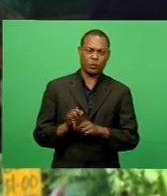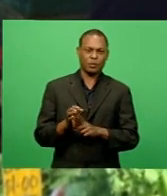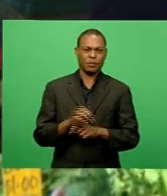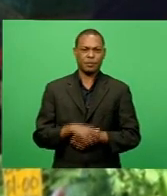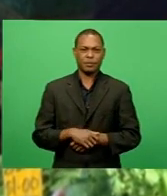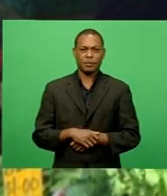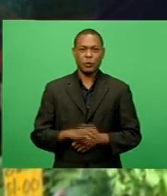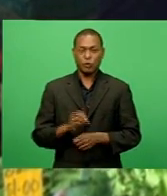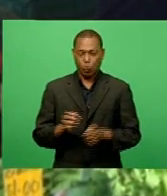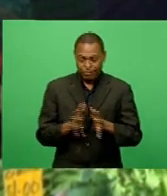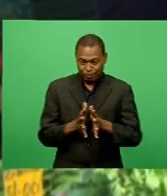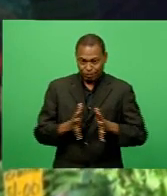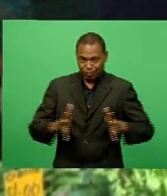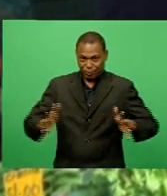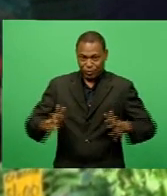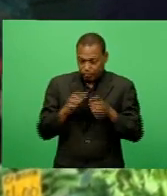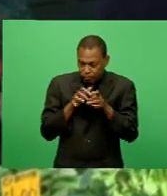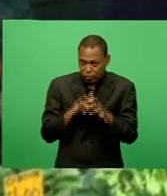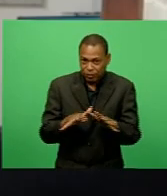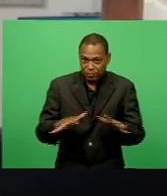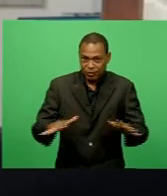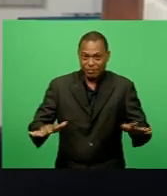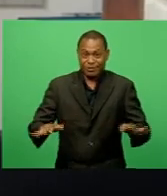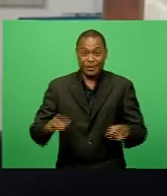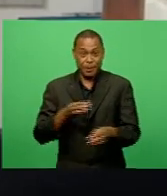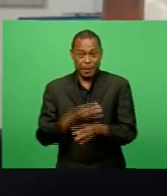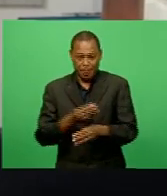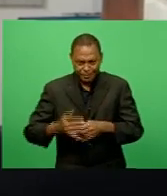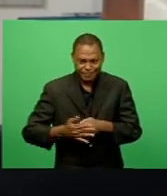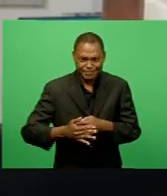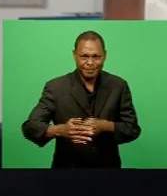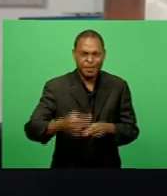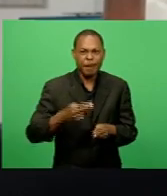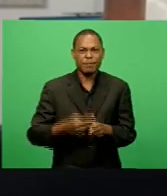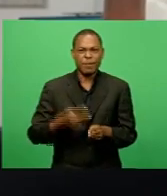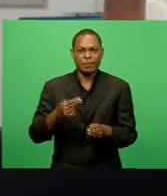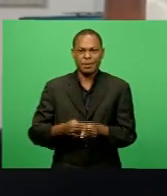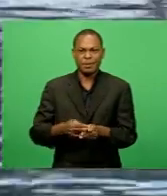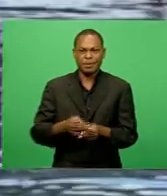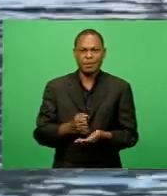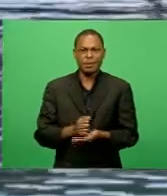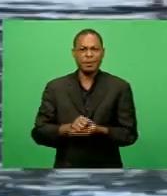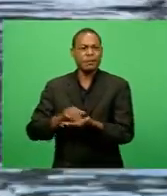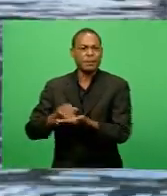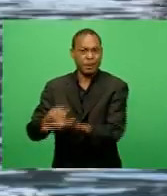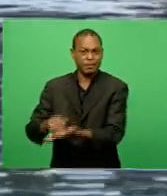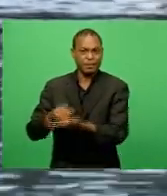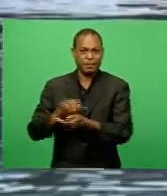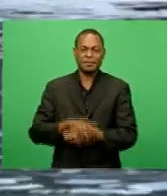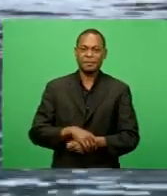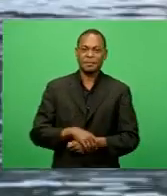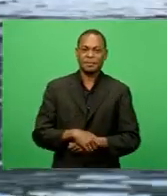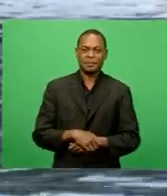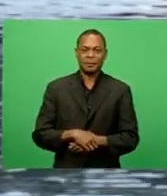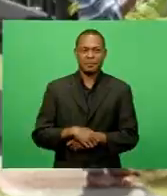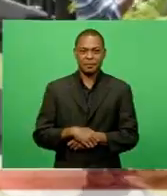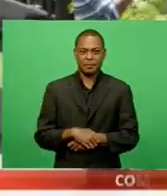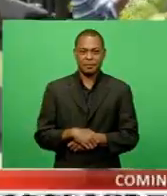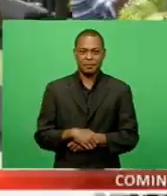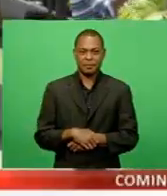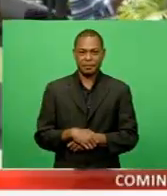to expand its reach in coming months to assist those farmers who plan to go commercial. Kelly Vadala, FBC